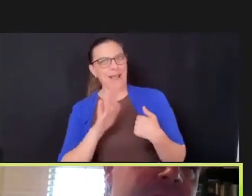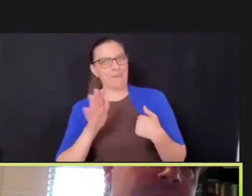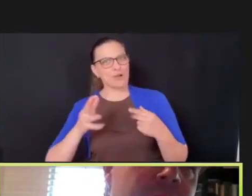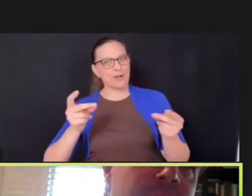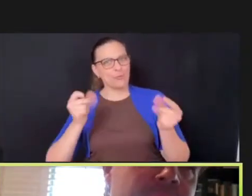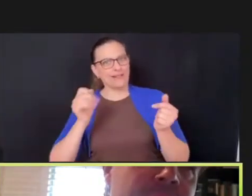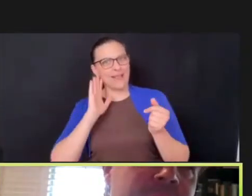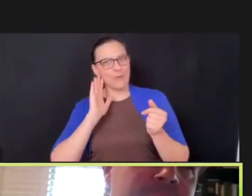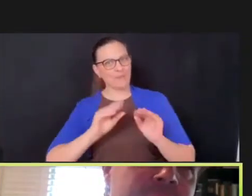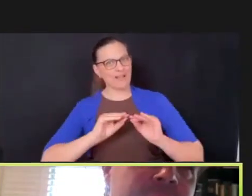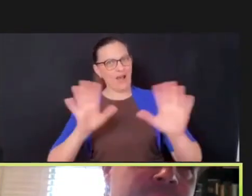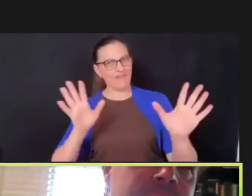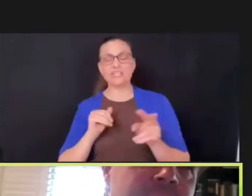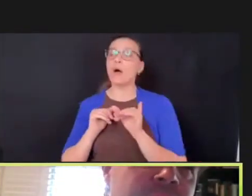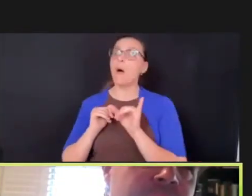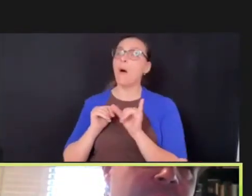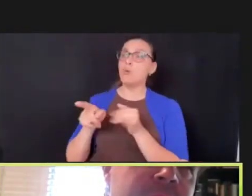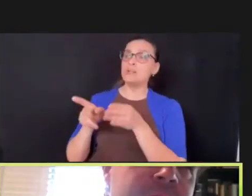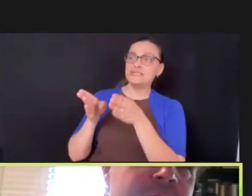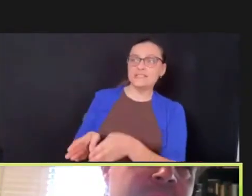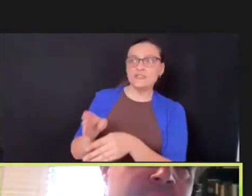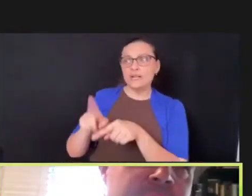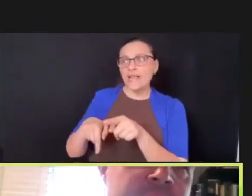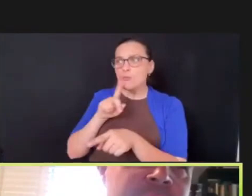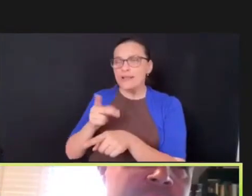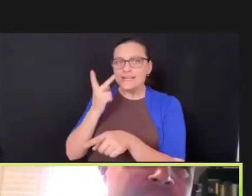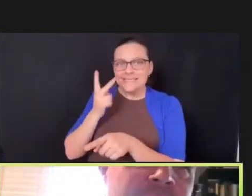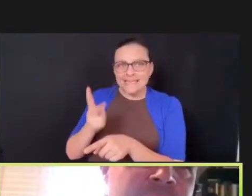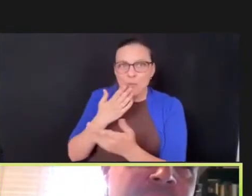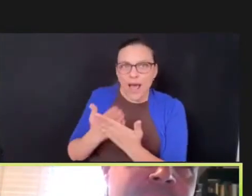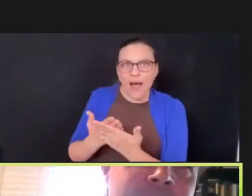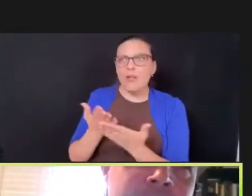really see very well, or it's probably visually impaired.